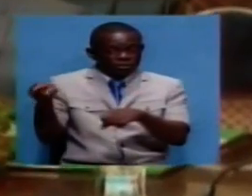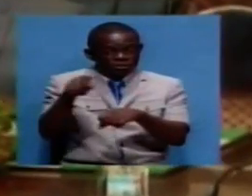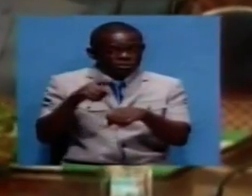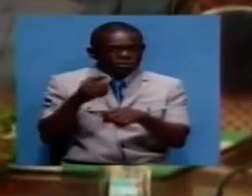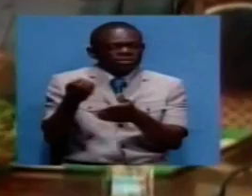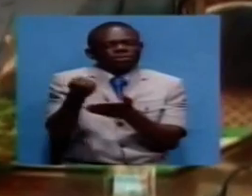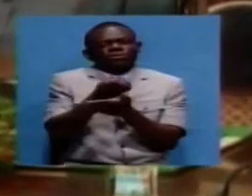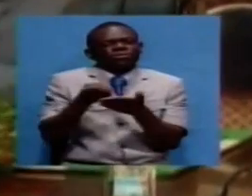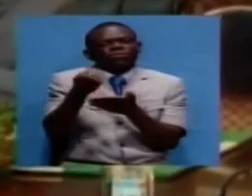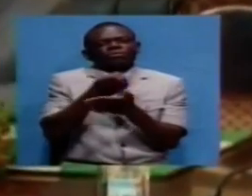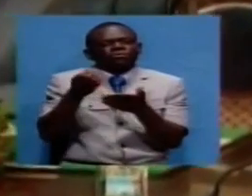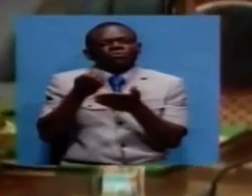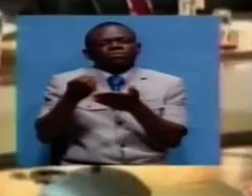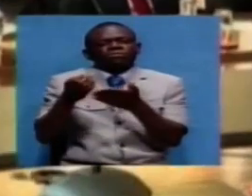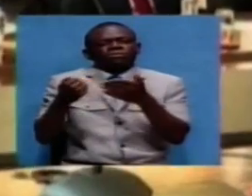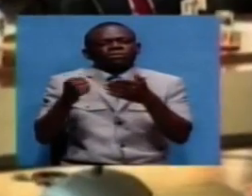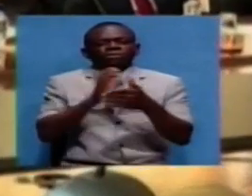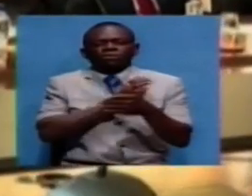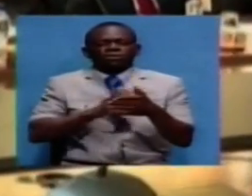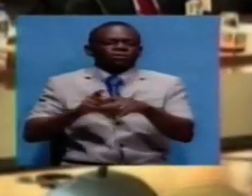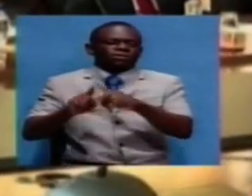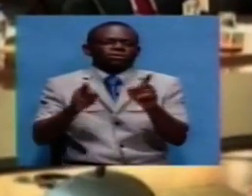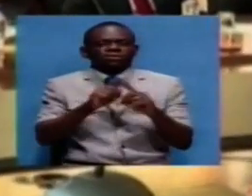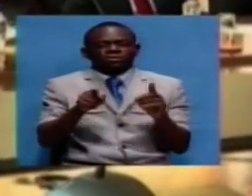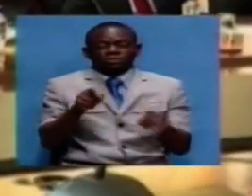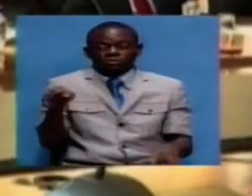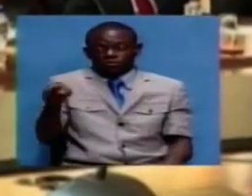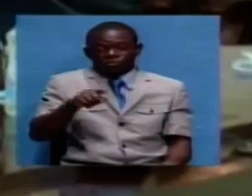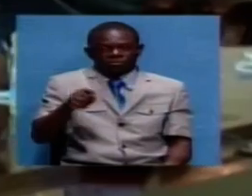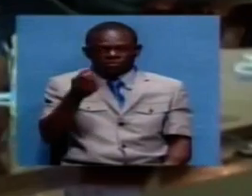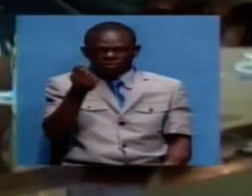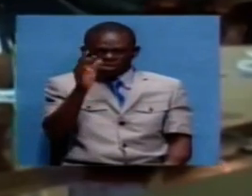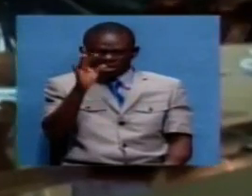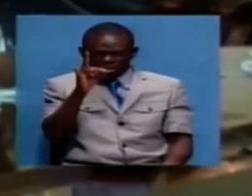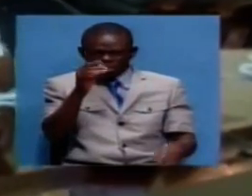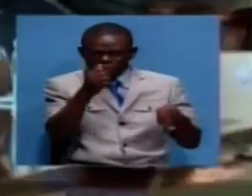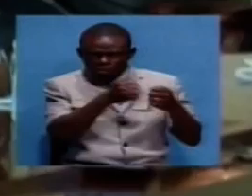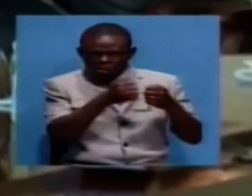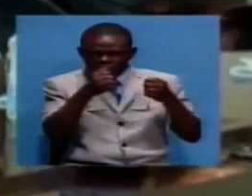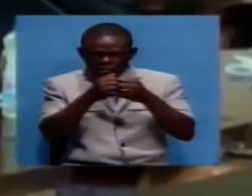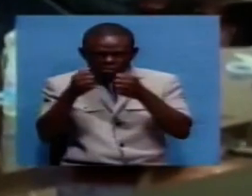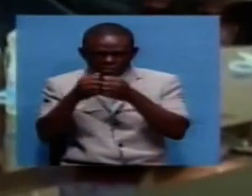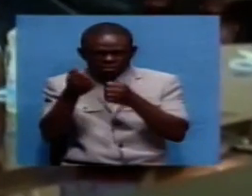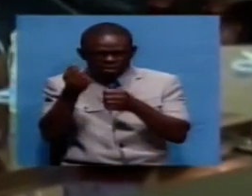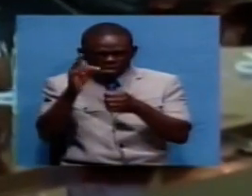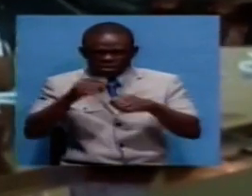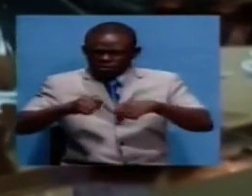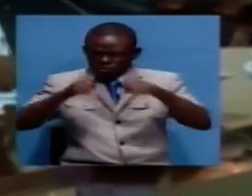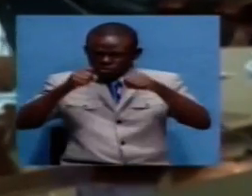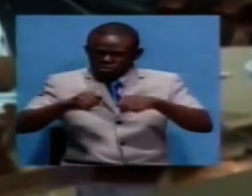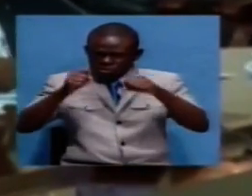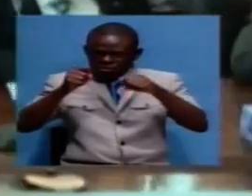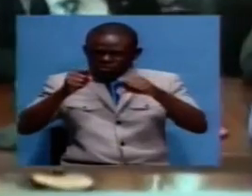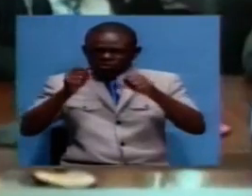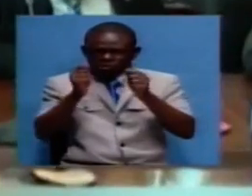Edgar Lungu has met 18 commercial bank chief executive officers and members of the Bankers Association of Zambia at State